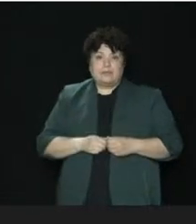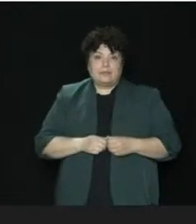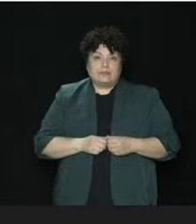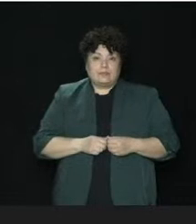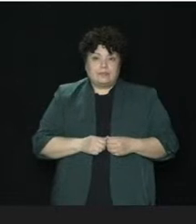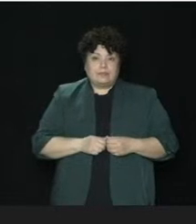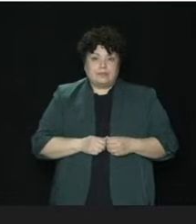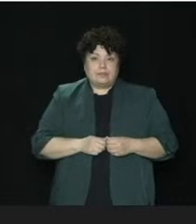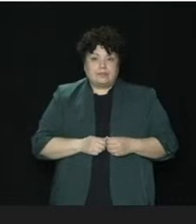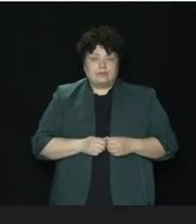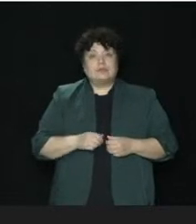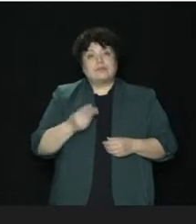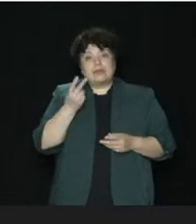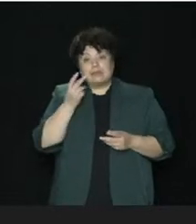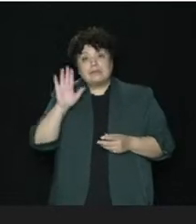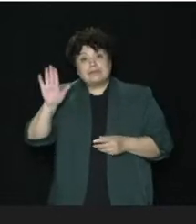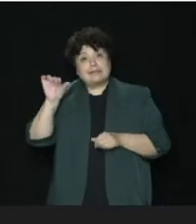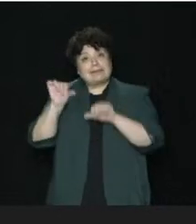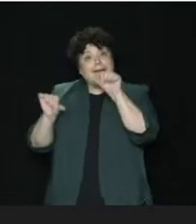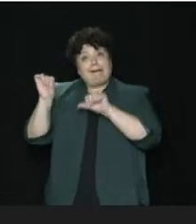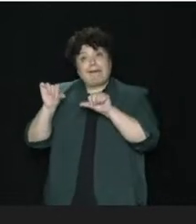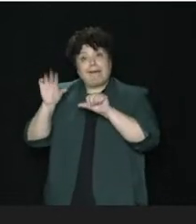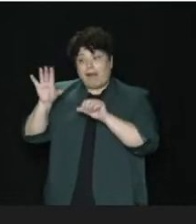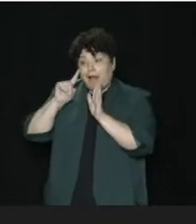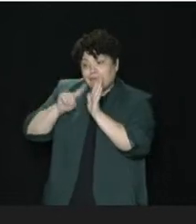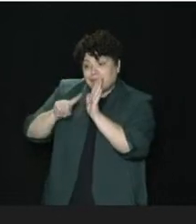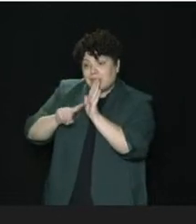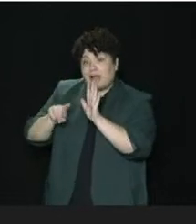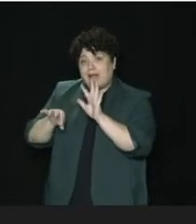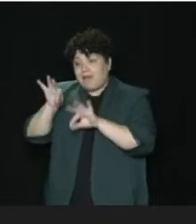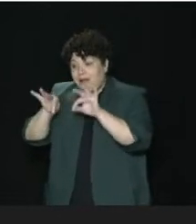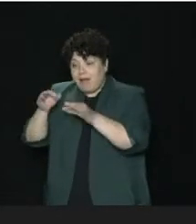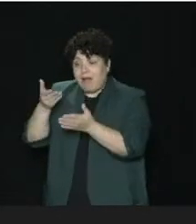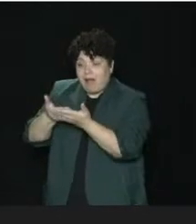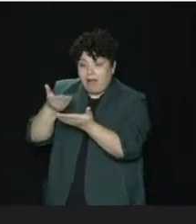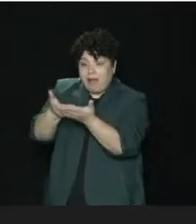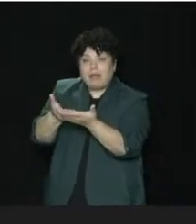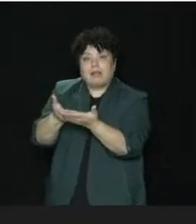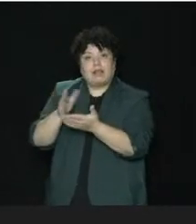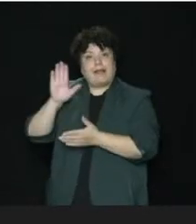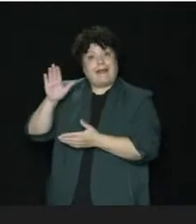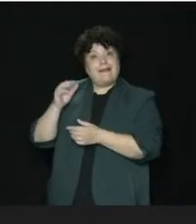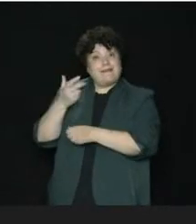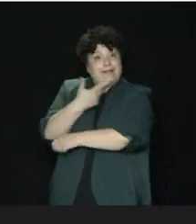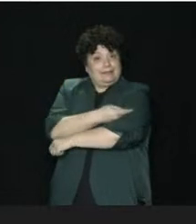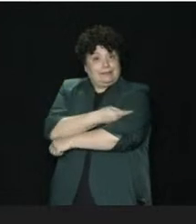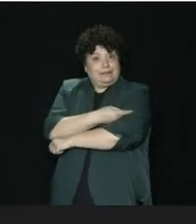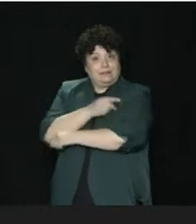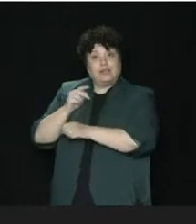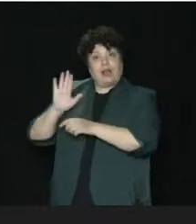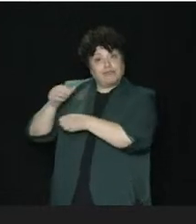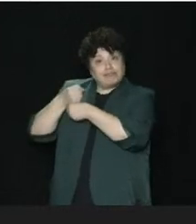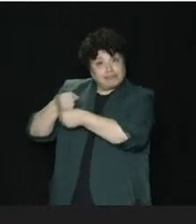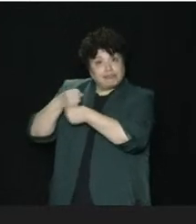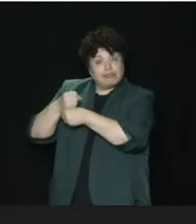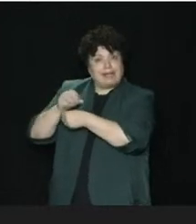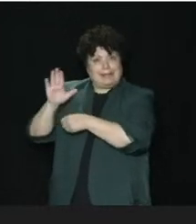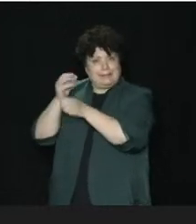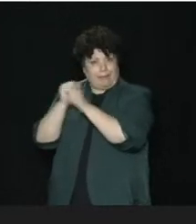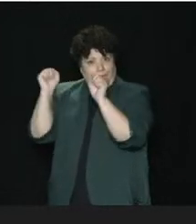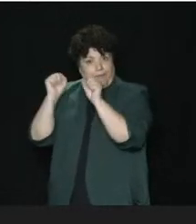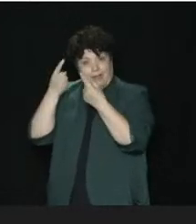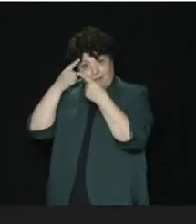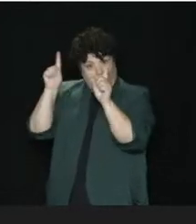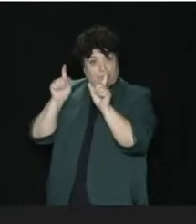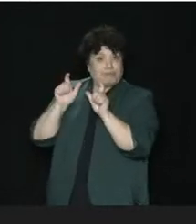also have seen evolving science. These vaccines were developed to be safe and effective in record time, and